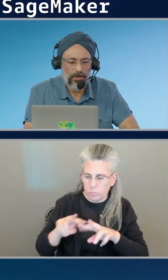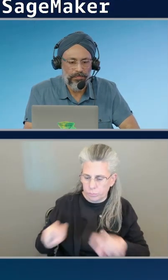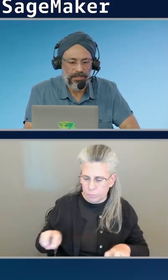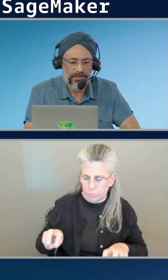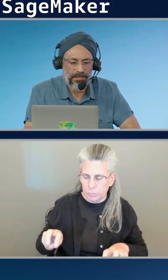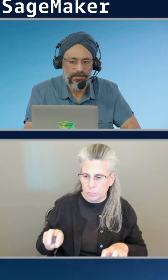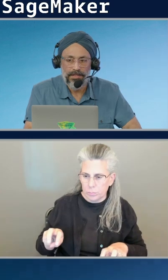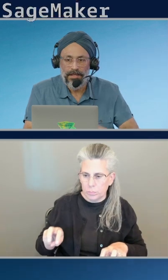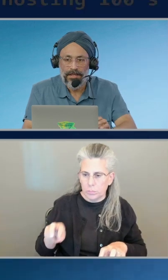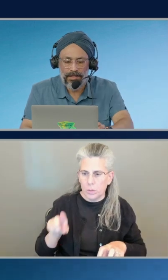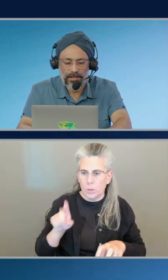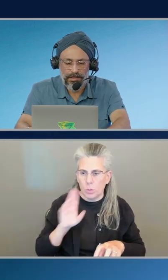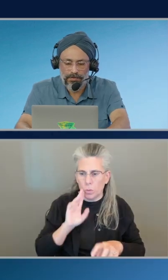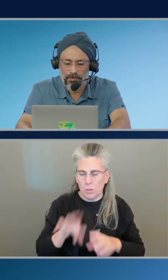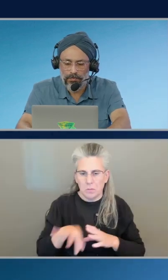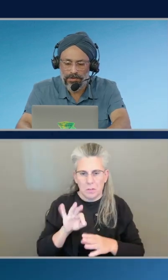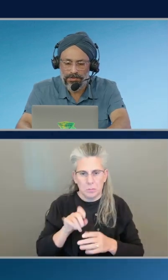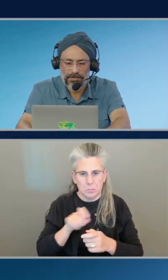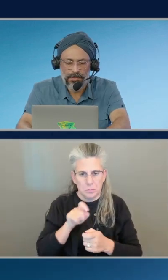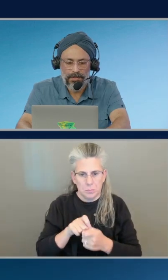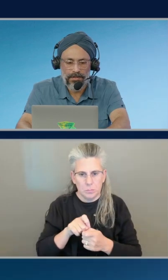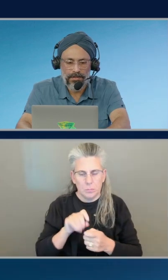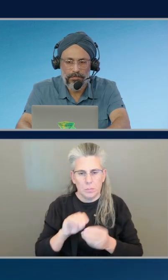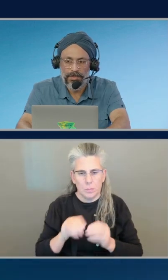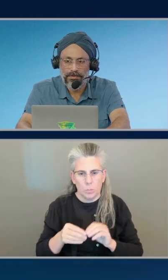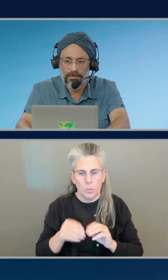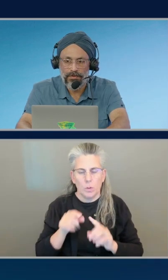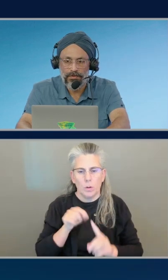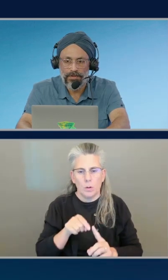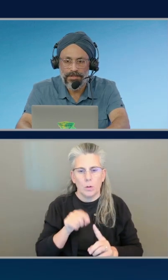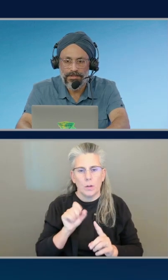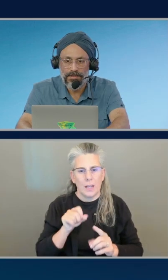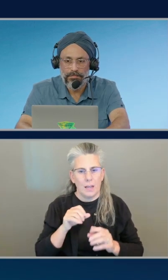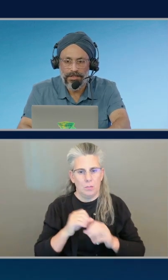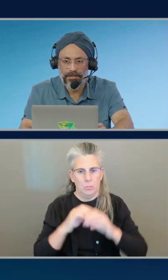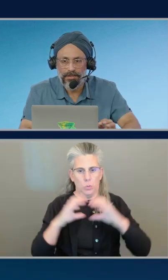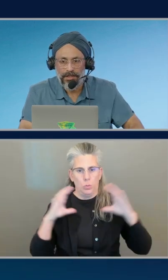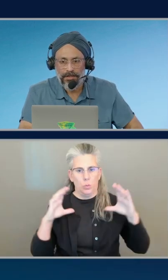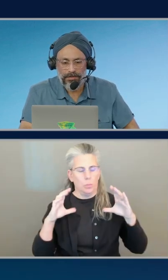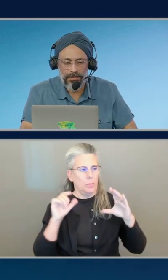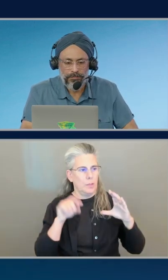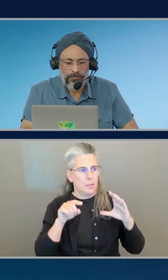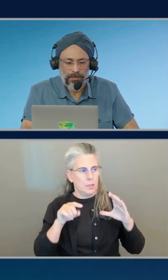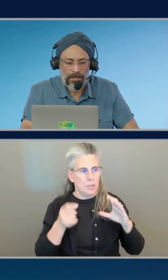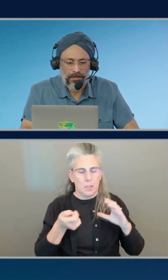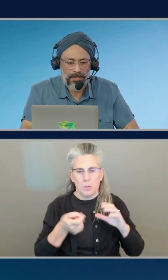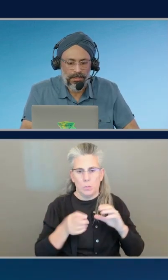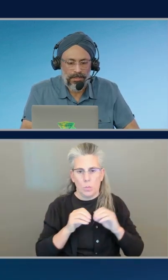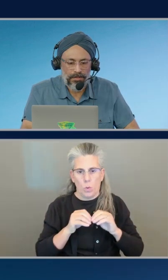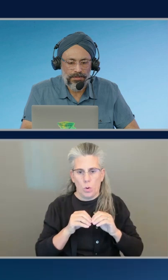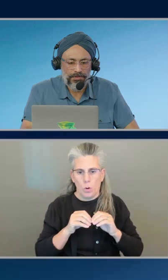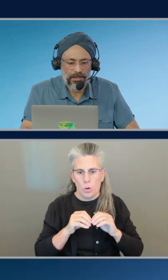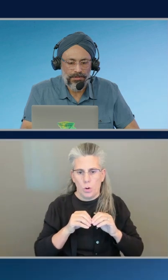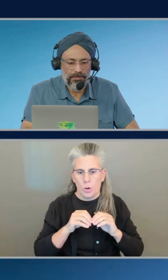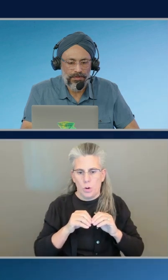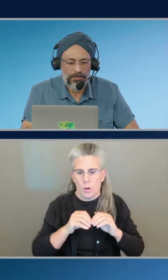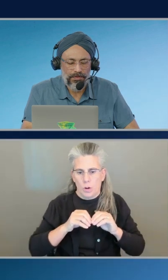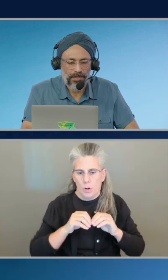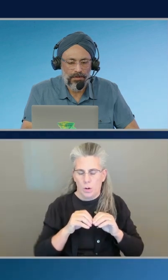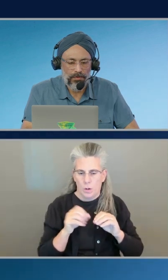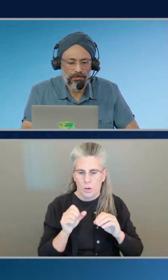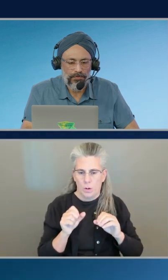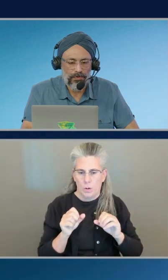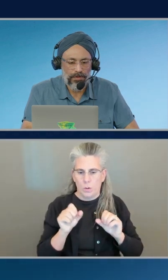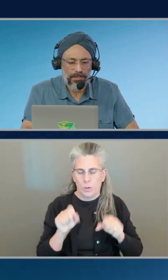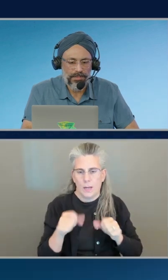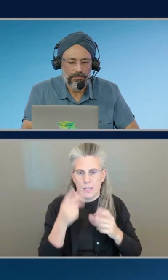start to now make sense. And I can zoom this a little bit so we can see better, right? The structure which we